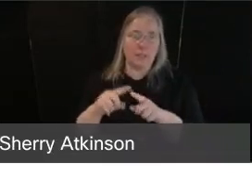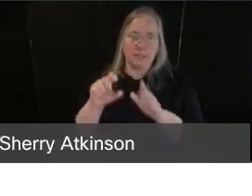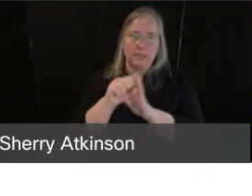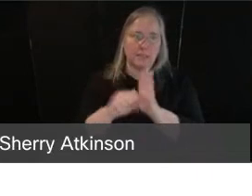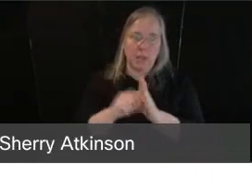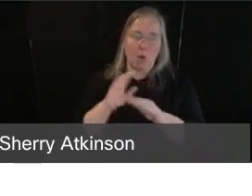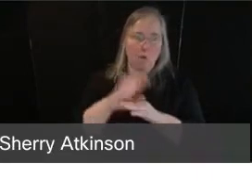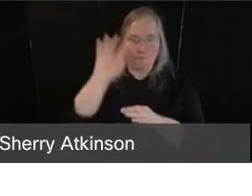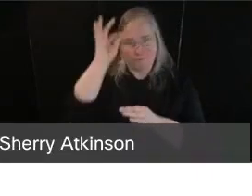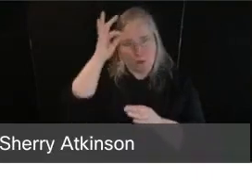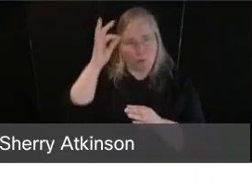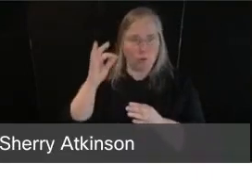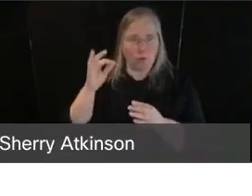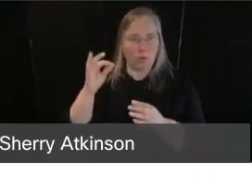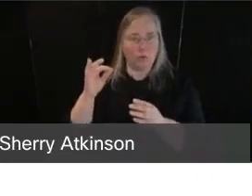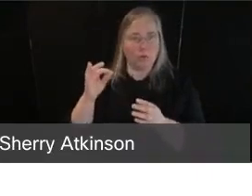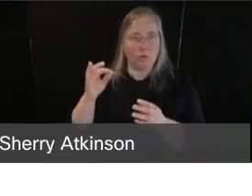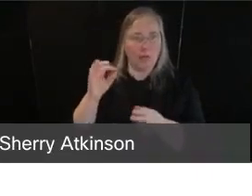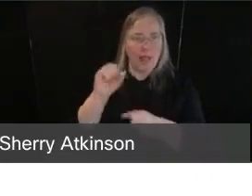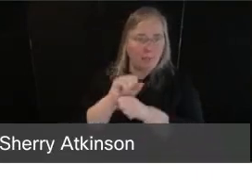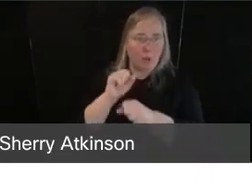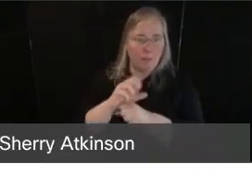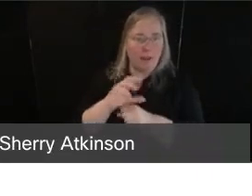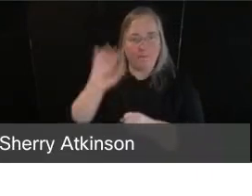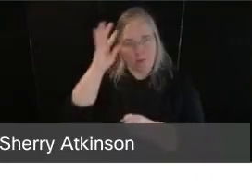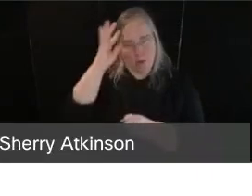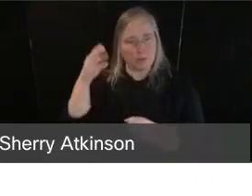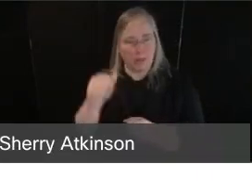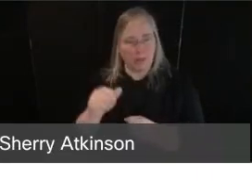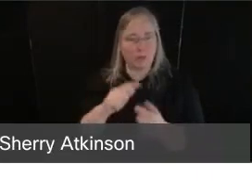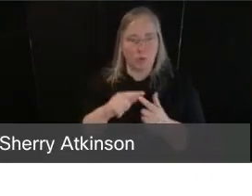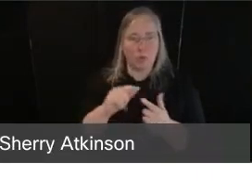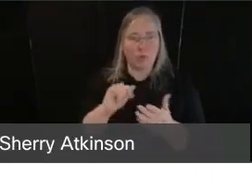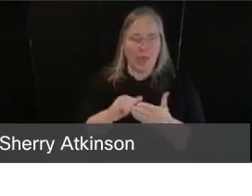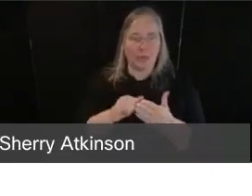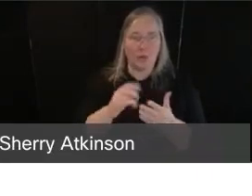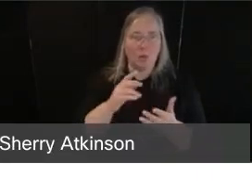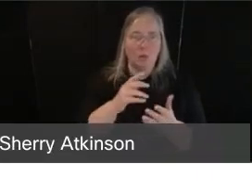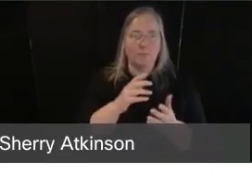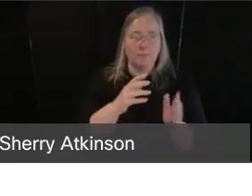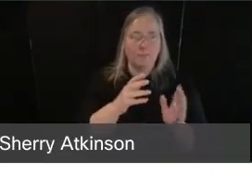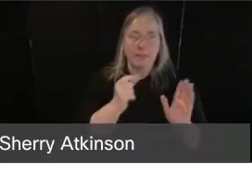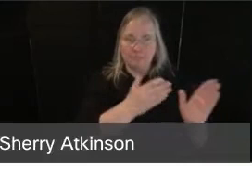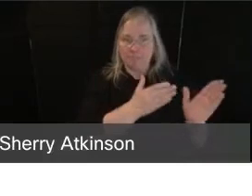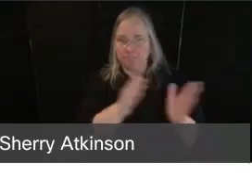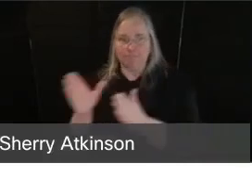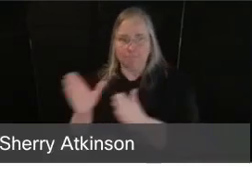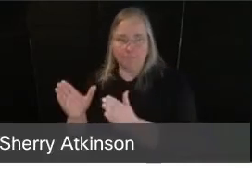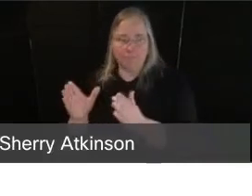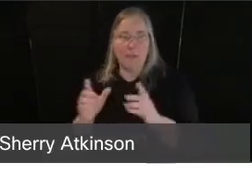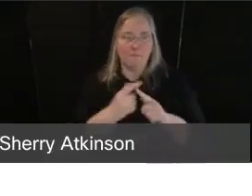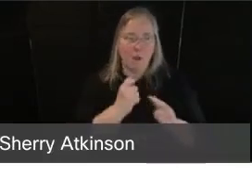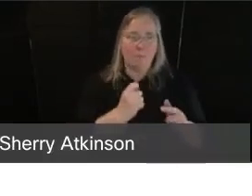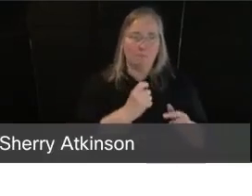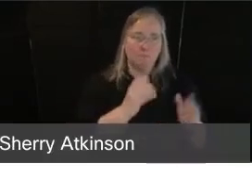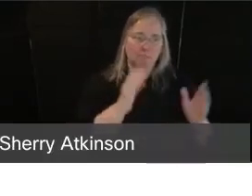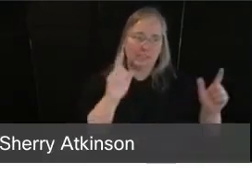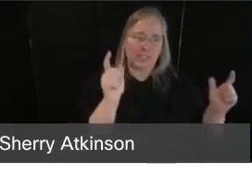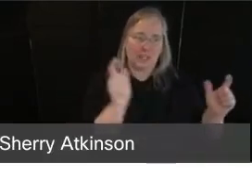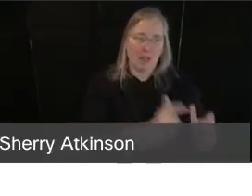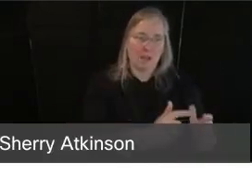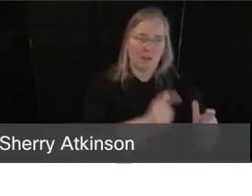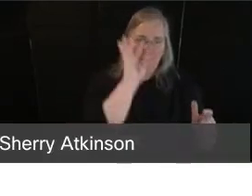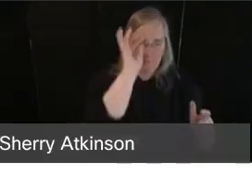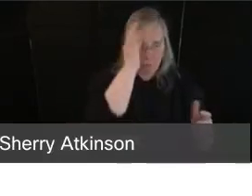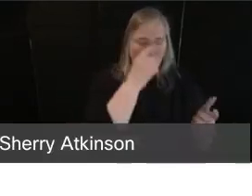So, the reversal of that trend towards moving federal employment out of the region, declining federal spending or emphasis